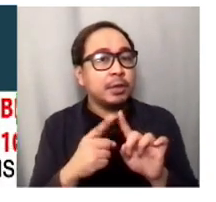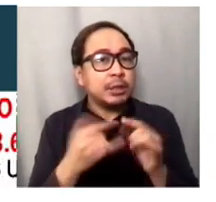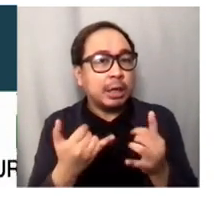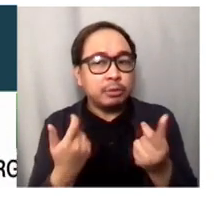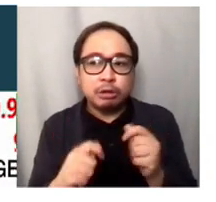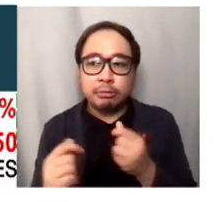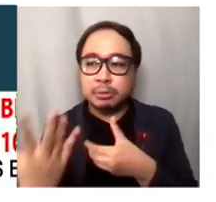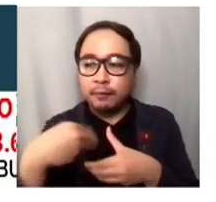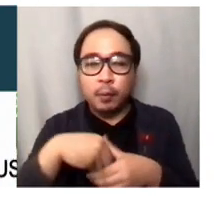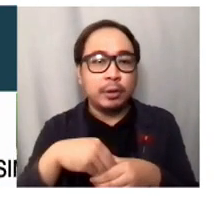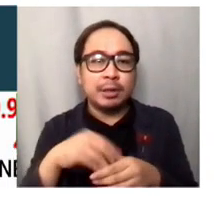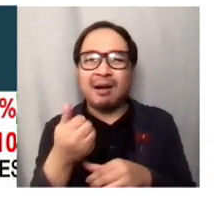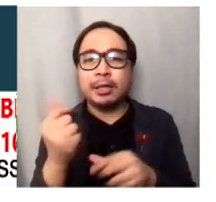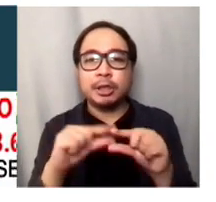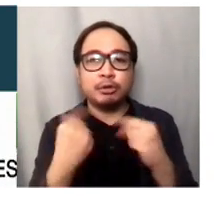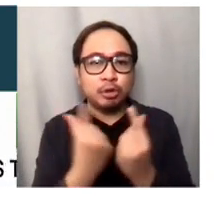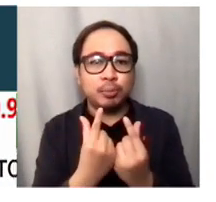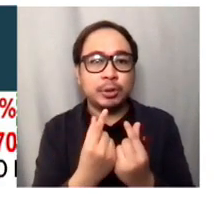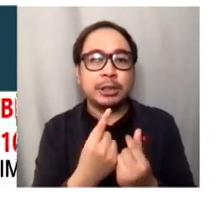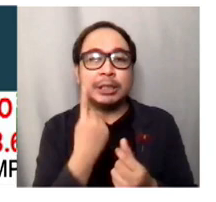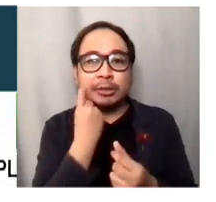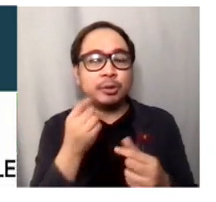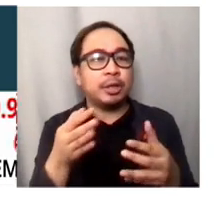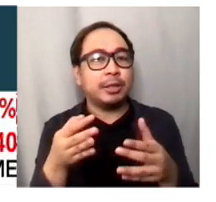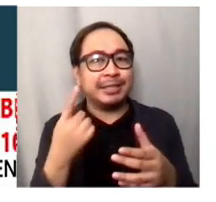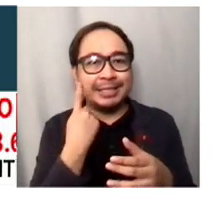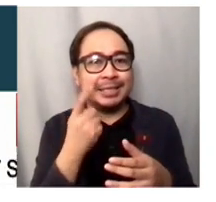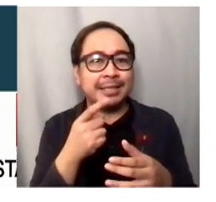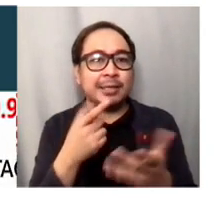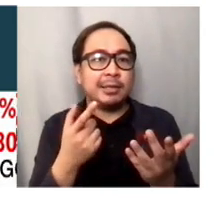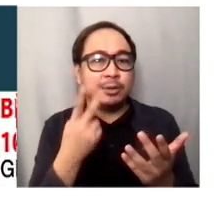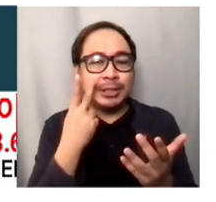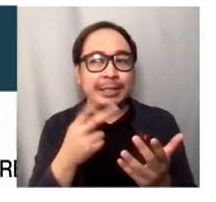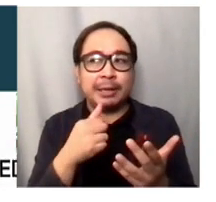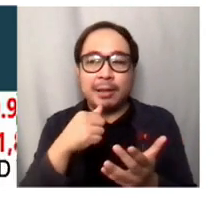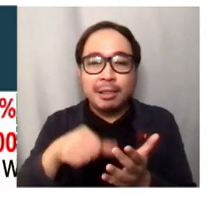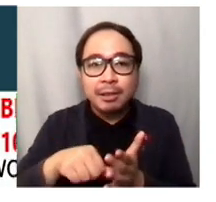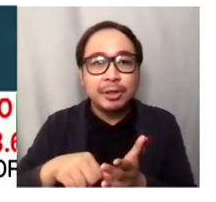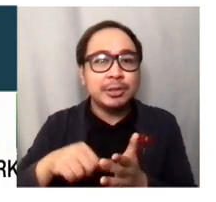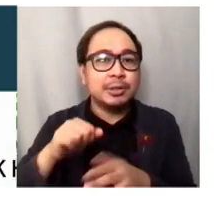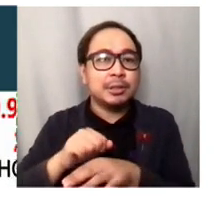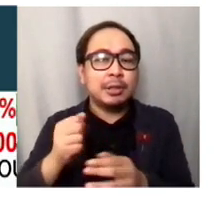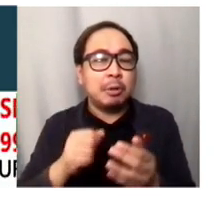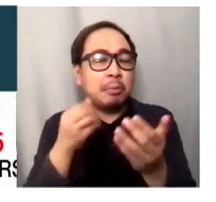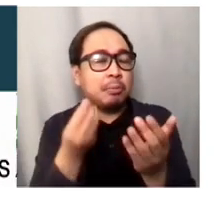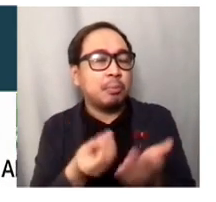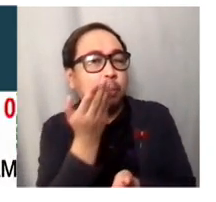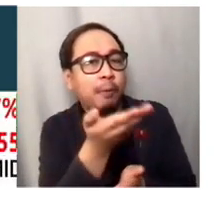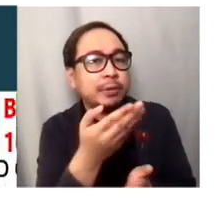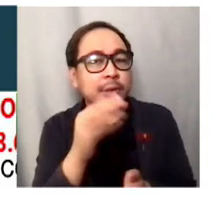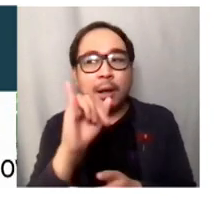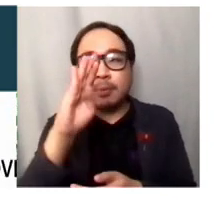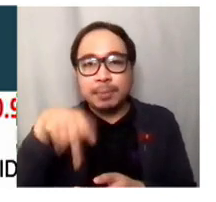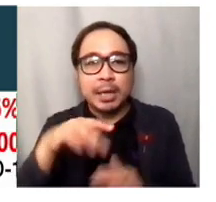echoing the earlier letters and calls by IBP for protection of lawyers and all